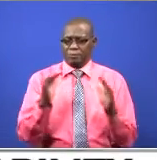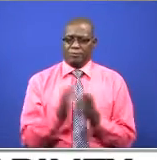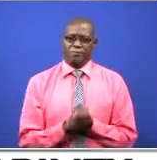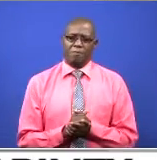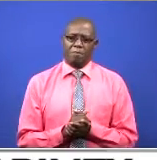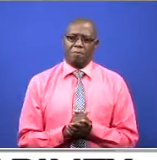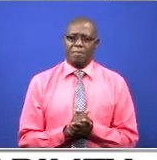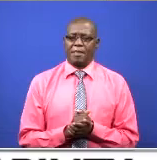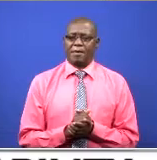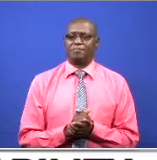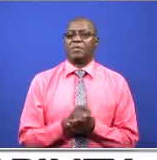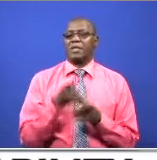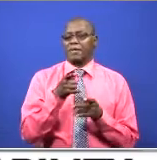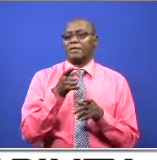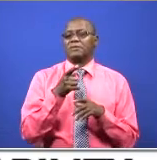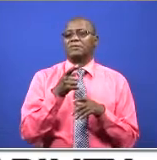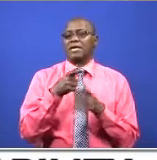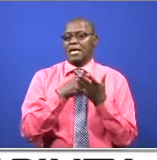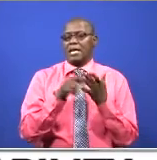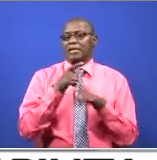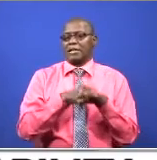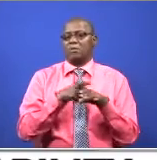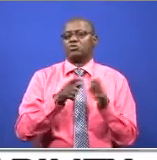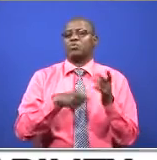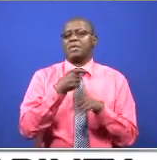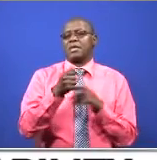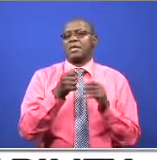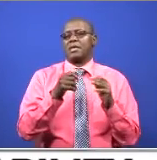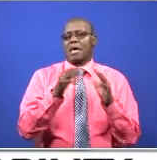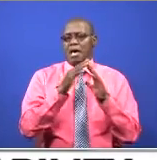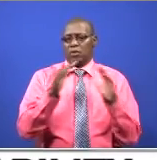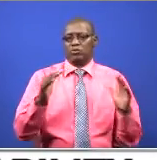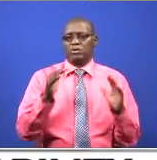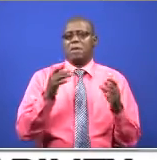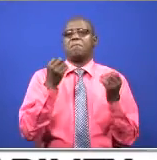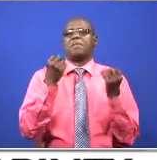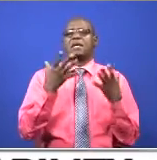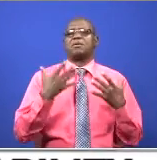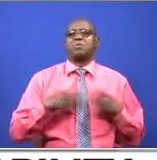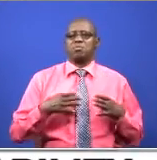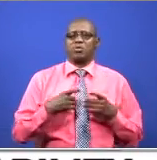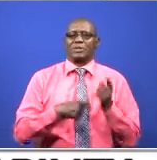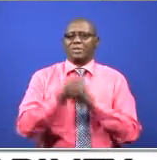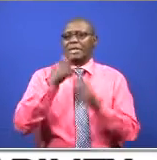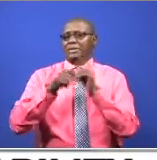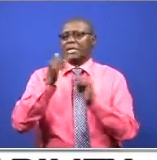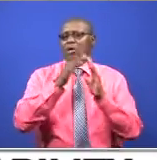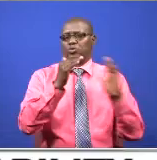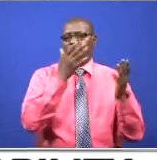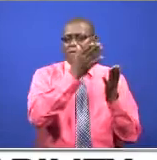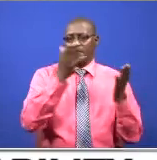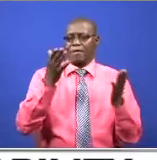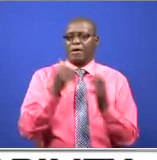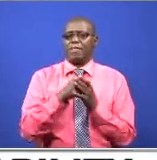This is the right time to buy property. Why? Because there's an oversupply. Many people are selling properties. The prices are down. What is going to